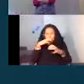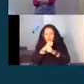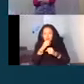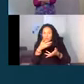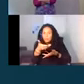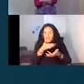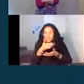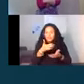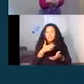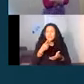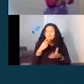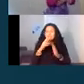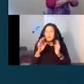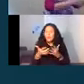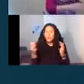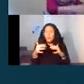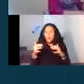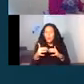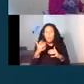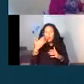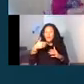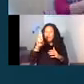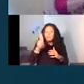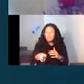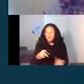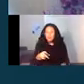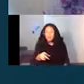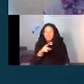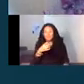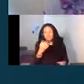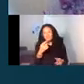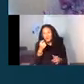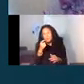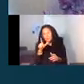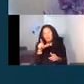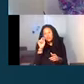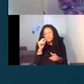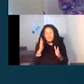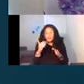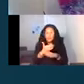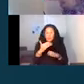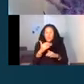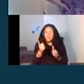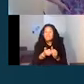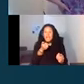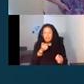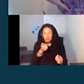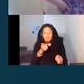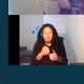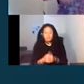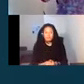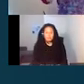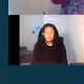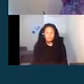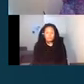War. But when she left school, she had little choice but to work in a factory.